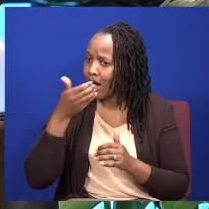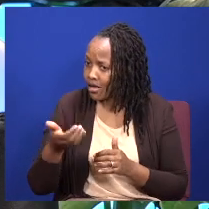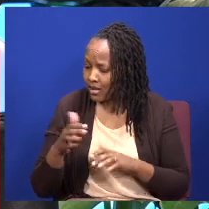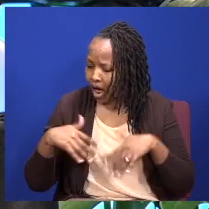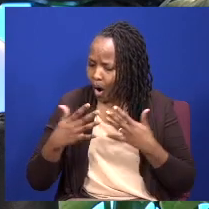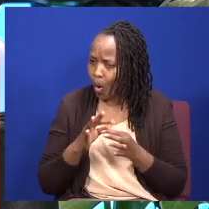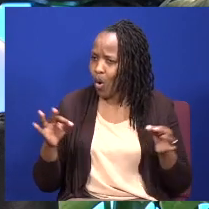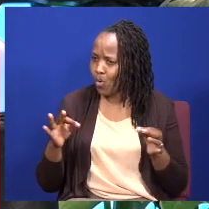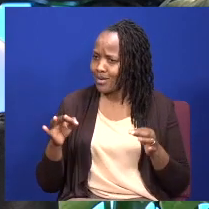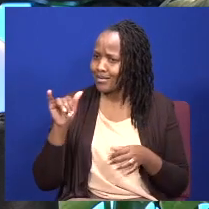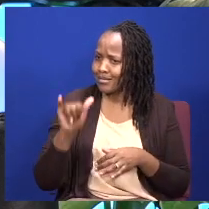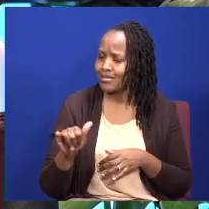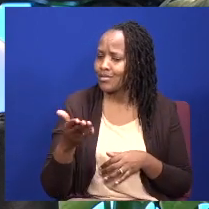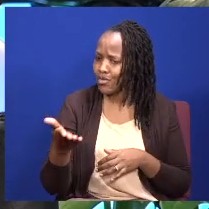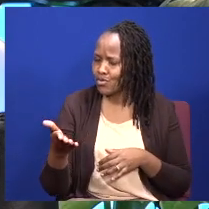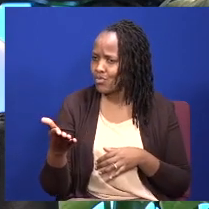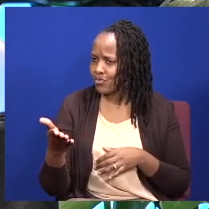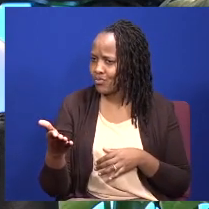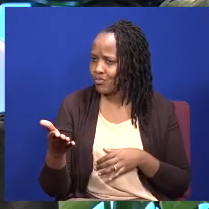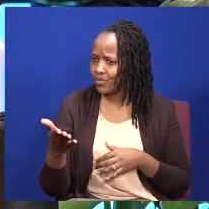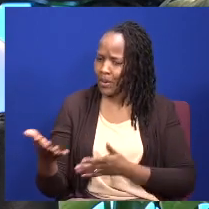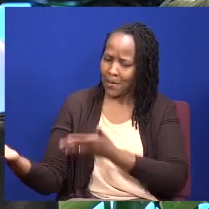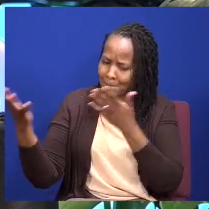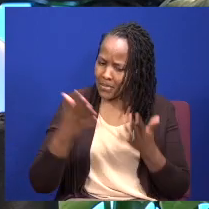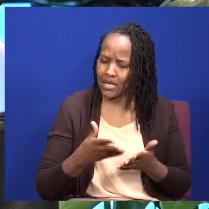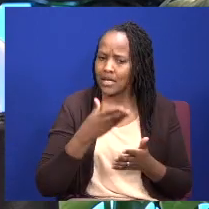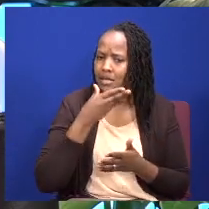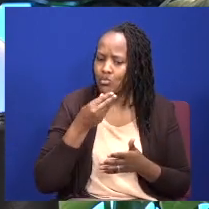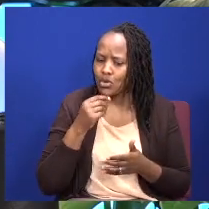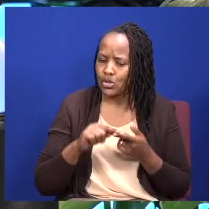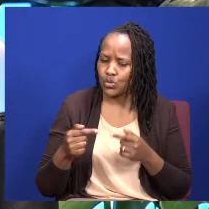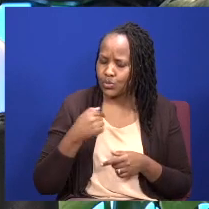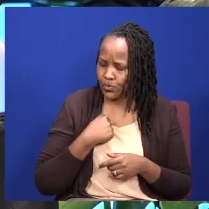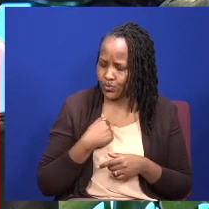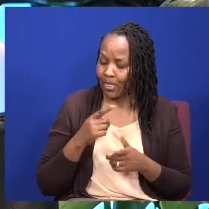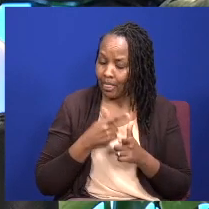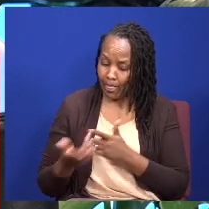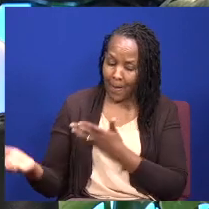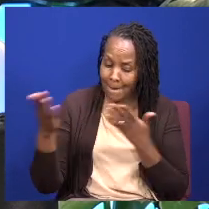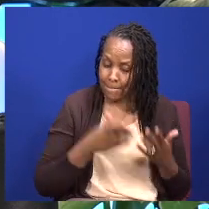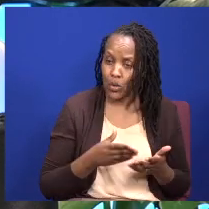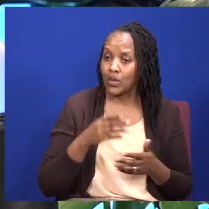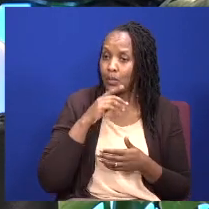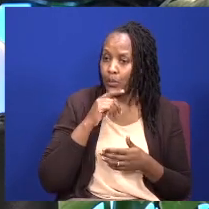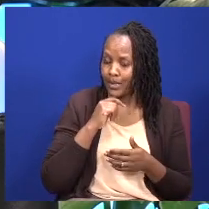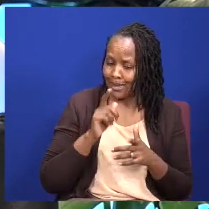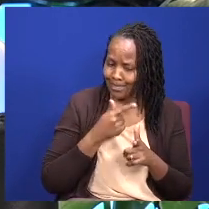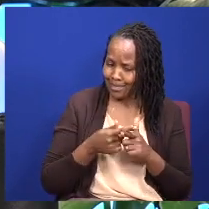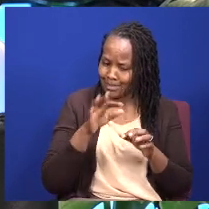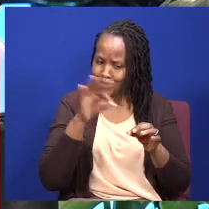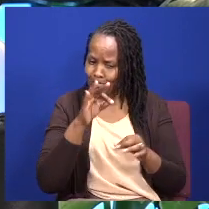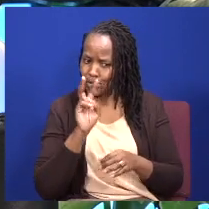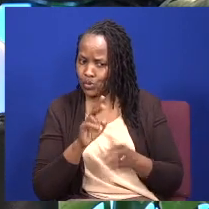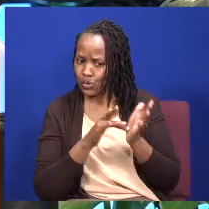I stay with you? How long shall I put up with you? Bring the boy to me." So they brought him. When the spirit saw Jesus,